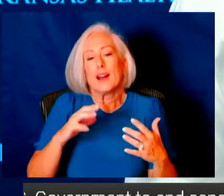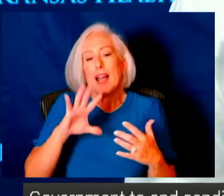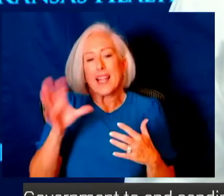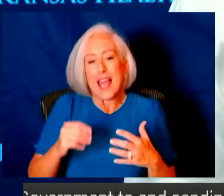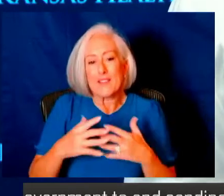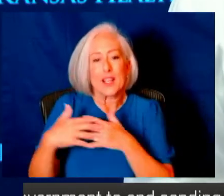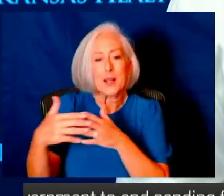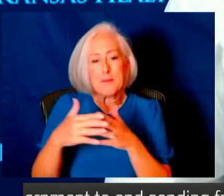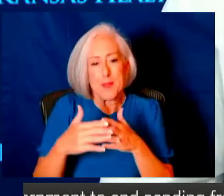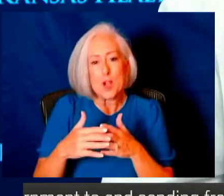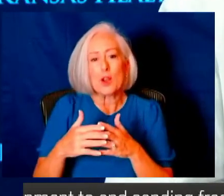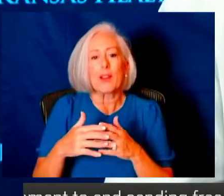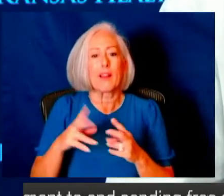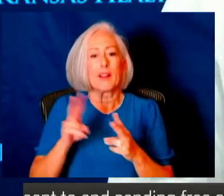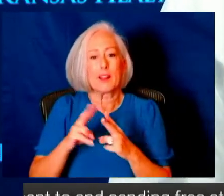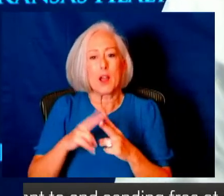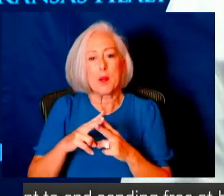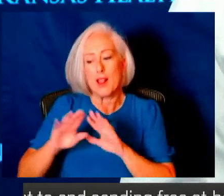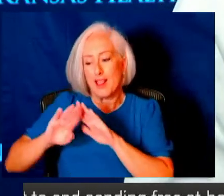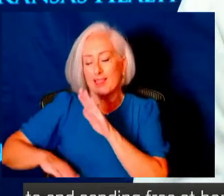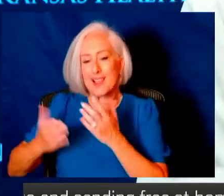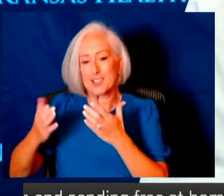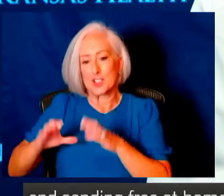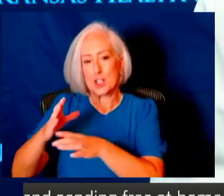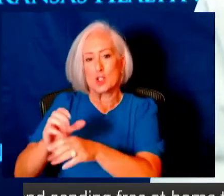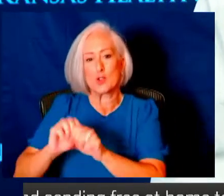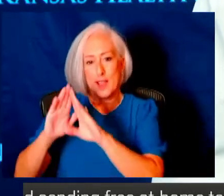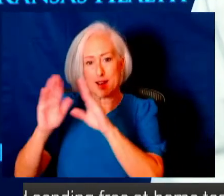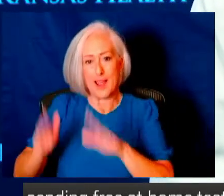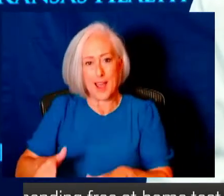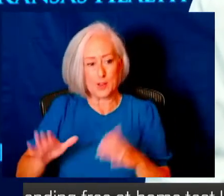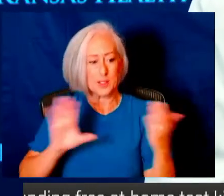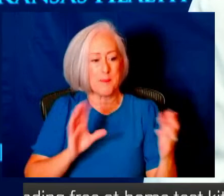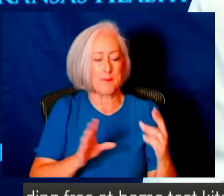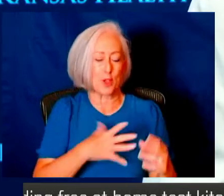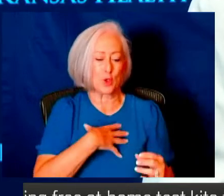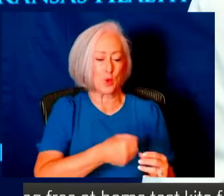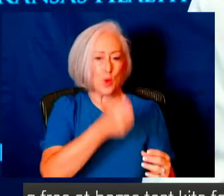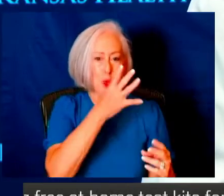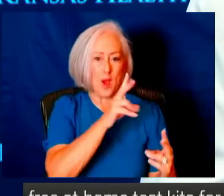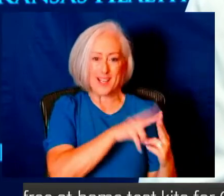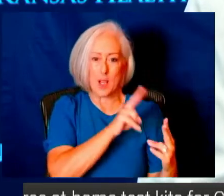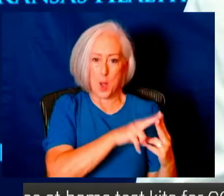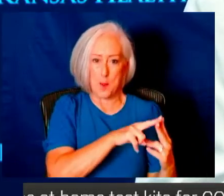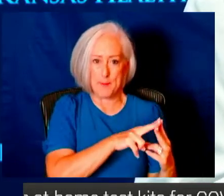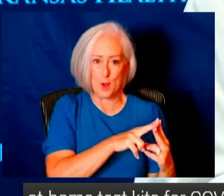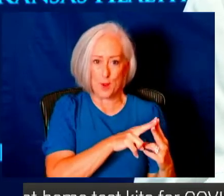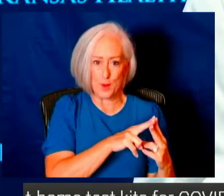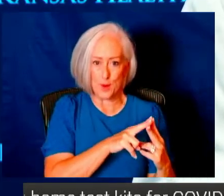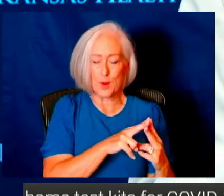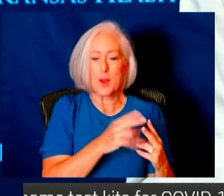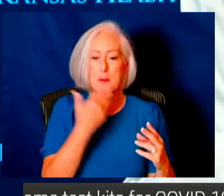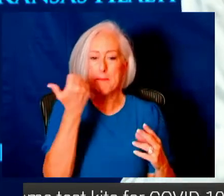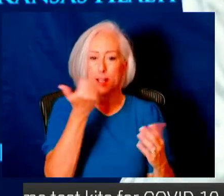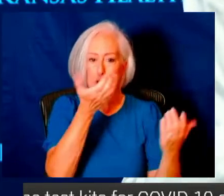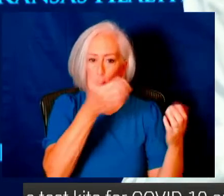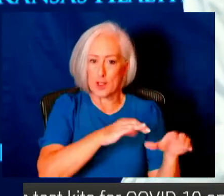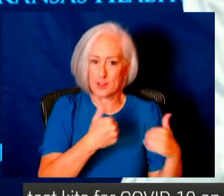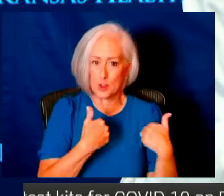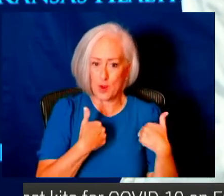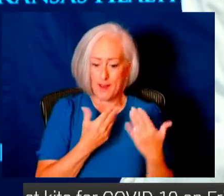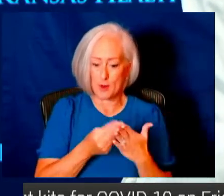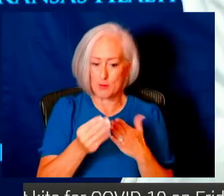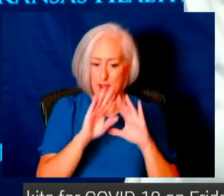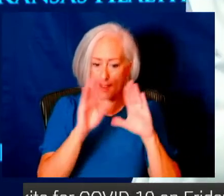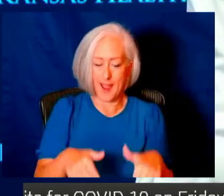exact same credentials, and will have a higher interest rate than a white couple. And that's a type of things that when